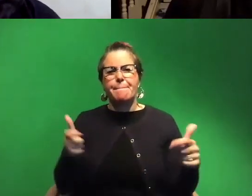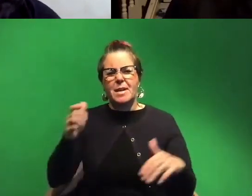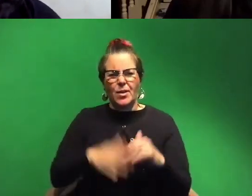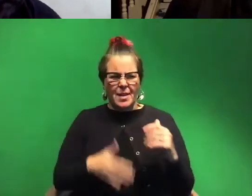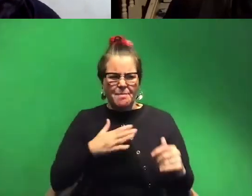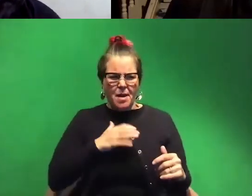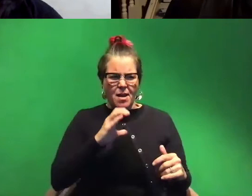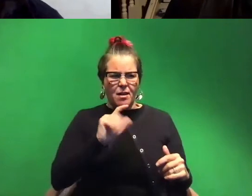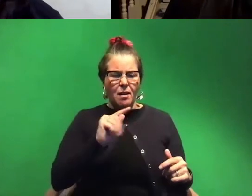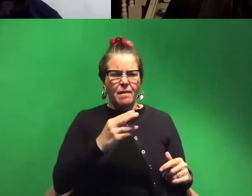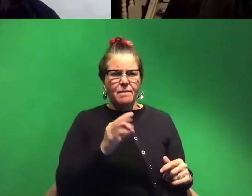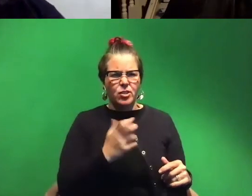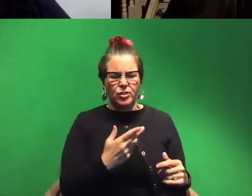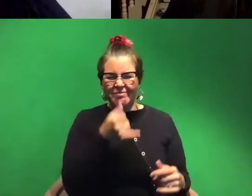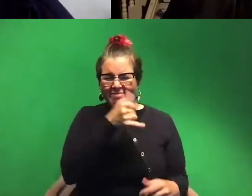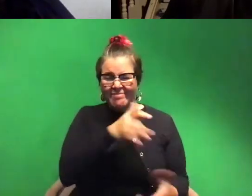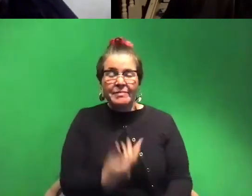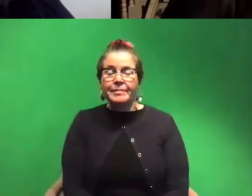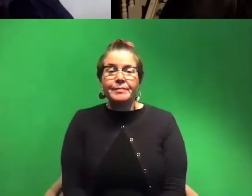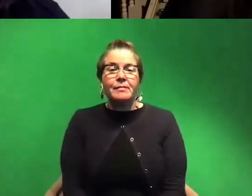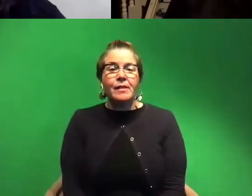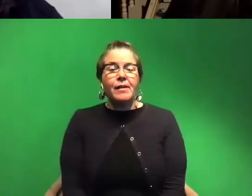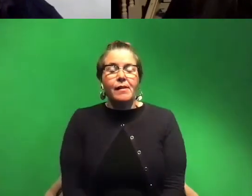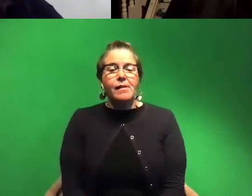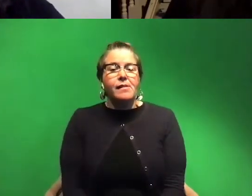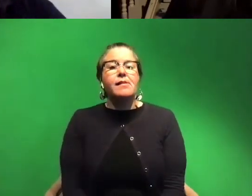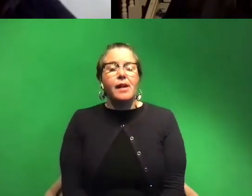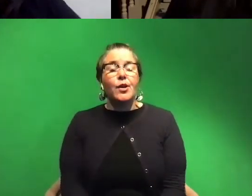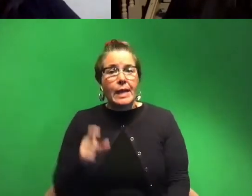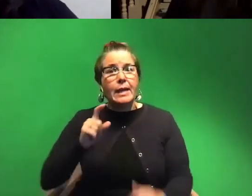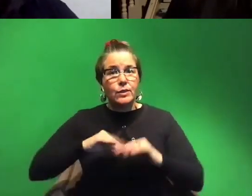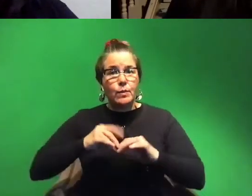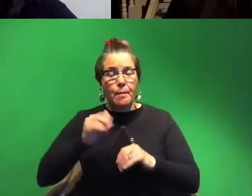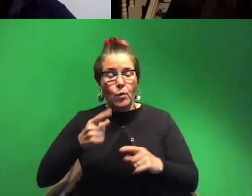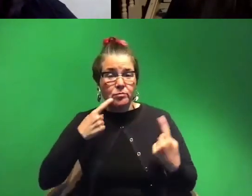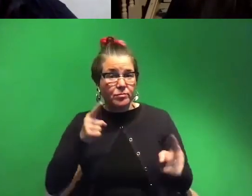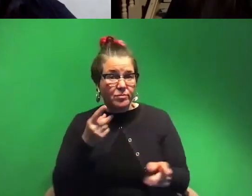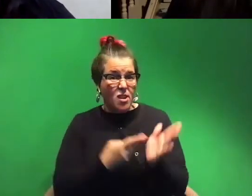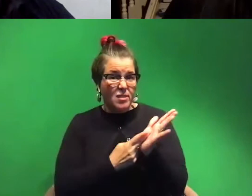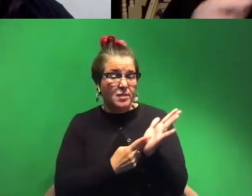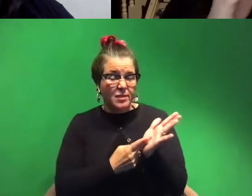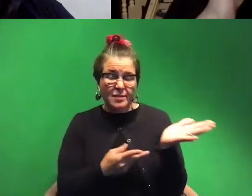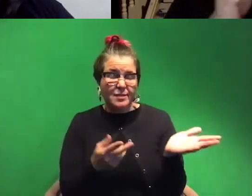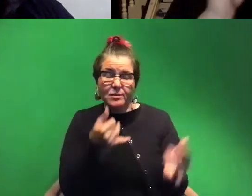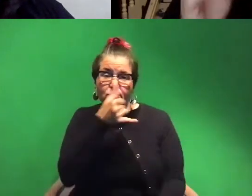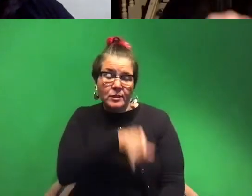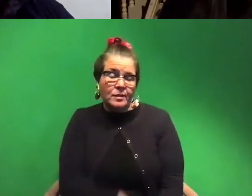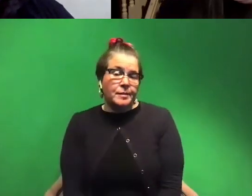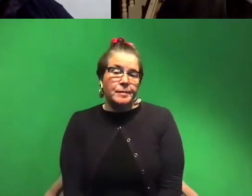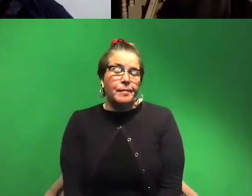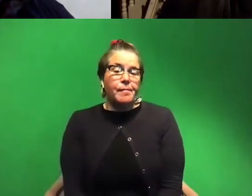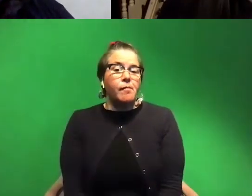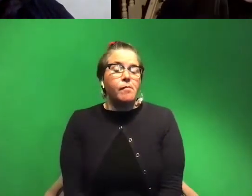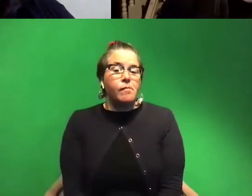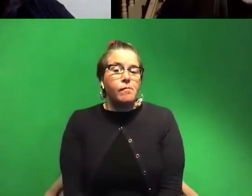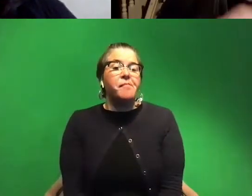cuttlefish. It's just so you need a swimming pool to make it work. Honestly, it's absurd.